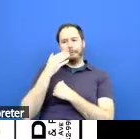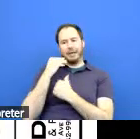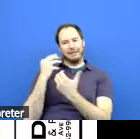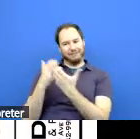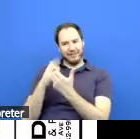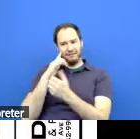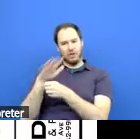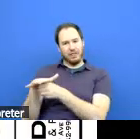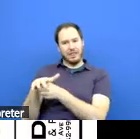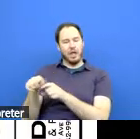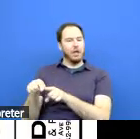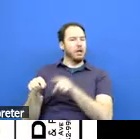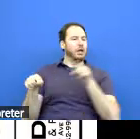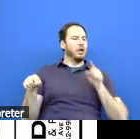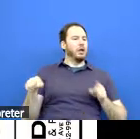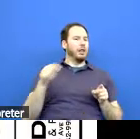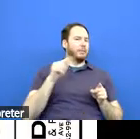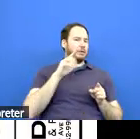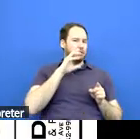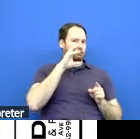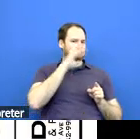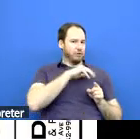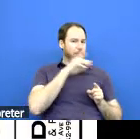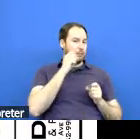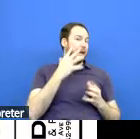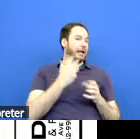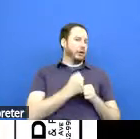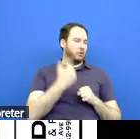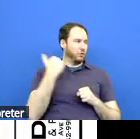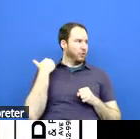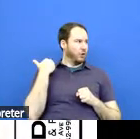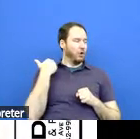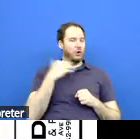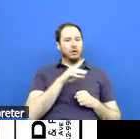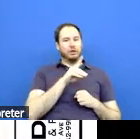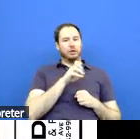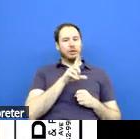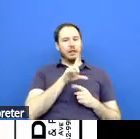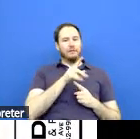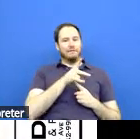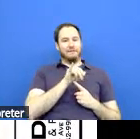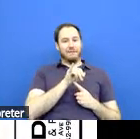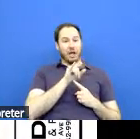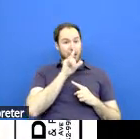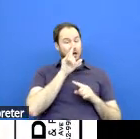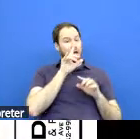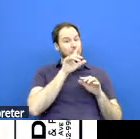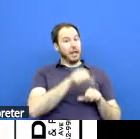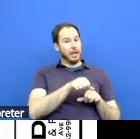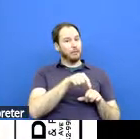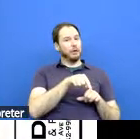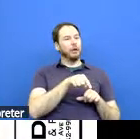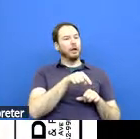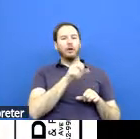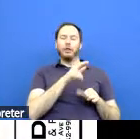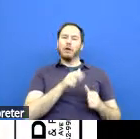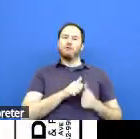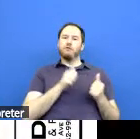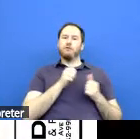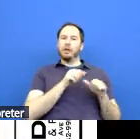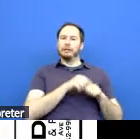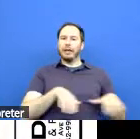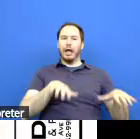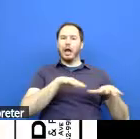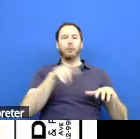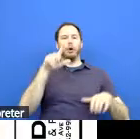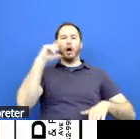area. The old one's a little strange because years ago, when Delphi came in, they took what's essentially a residential neighborhood and they plopped